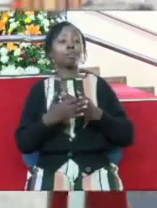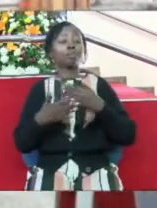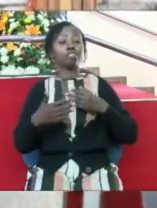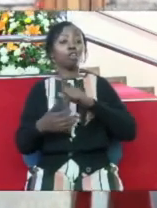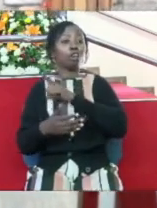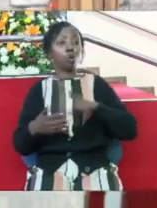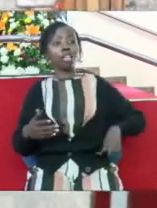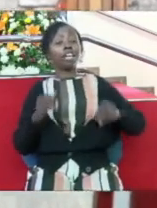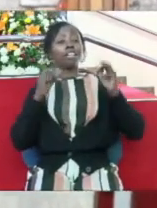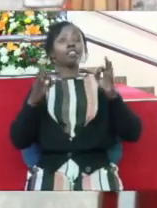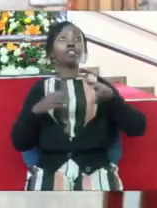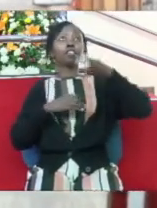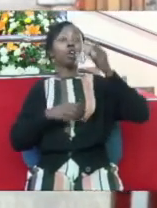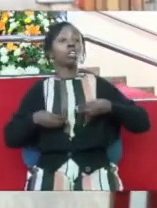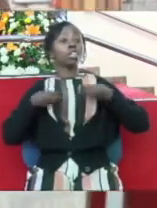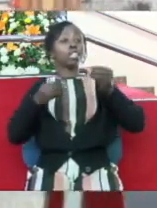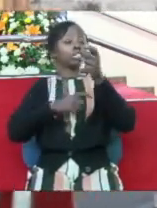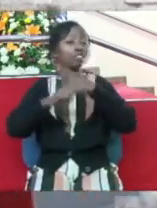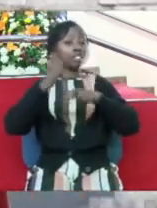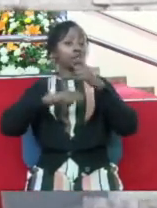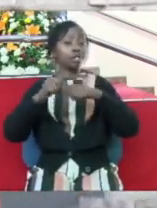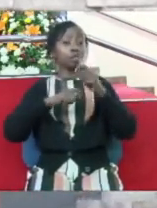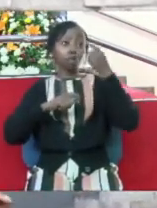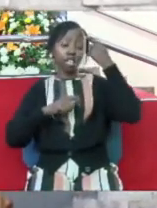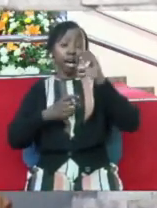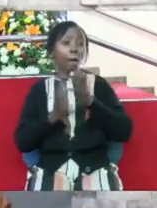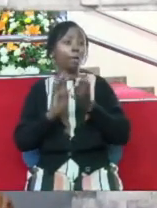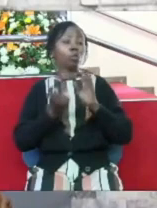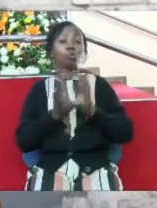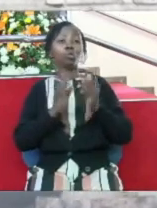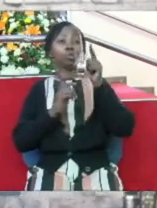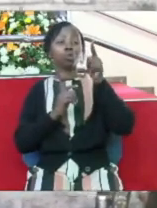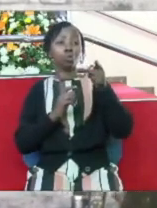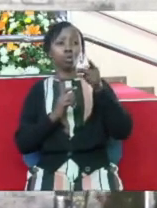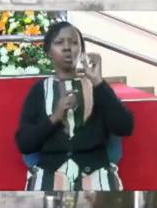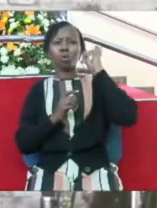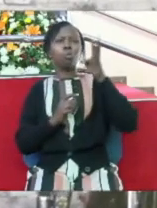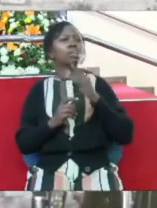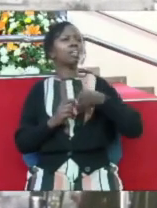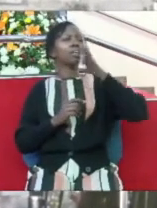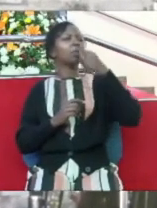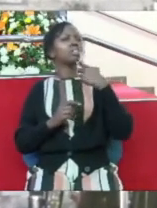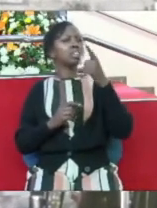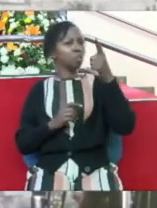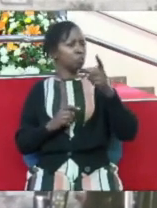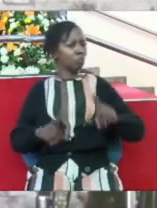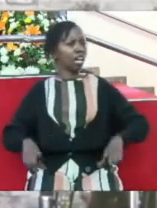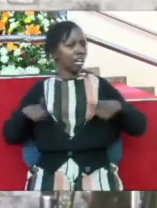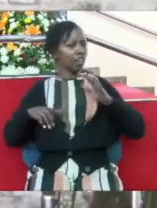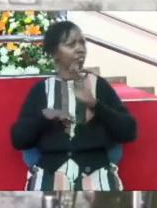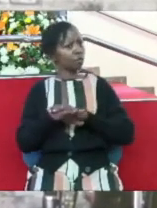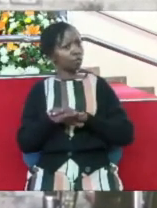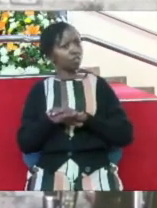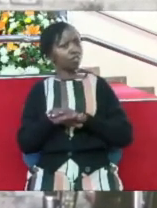Mungu angetoa ushuhuda kukuhusu, would he say that your ways are pleasing to je, him? Je, atasema njia zako zinampendeza? Praise the name of the Lord. Amen. Would